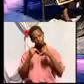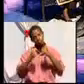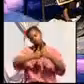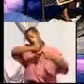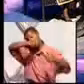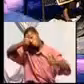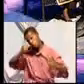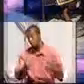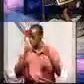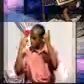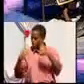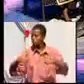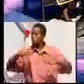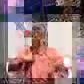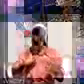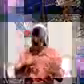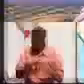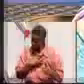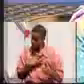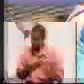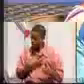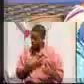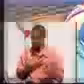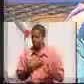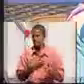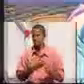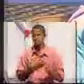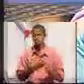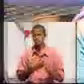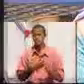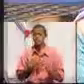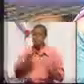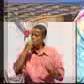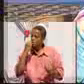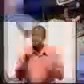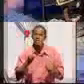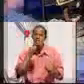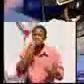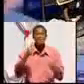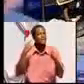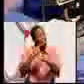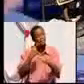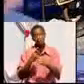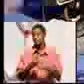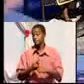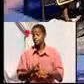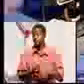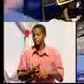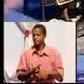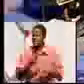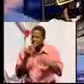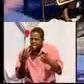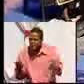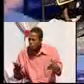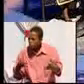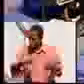for persons with disability in the country. Is it that when we say the country, we mean the whole Gambia, but is it at now